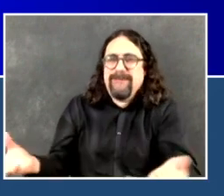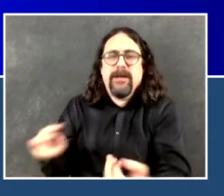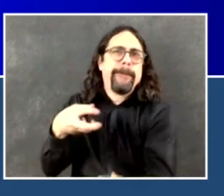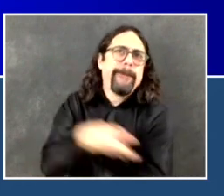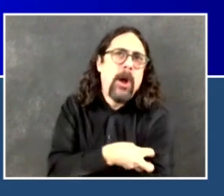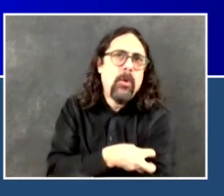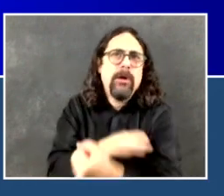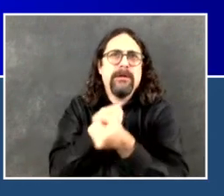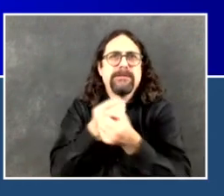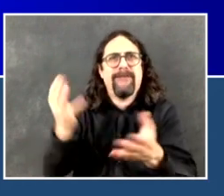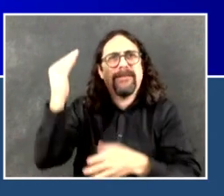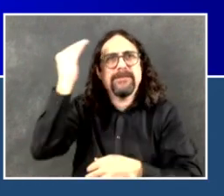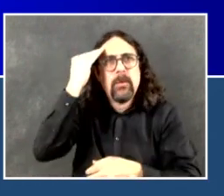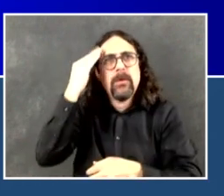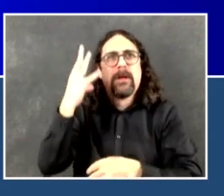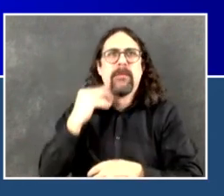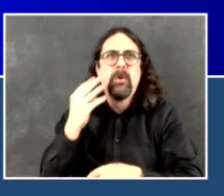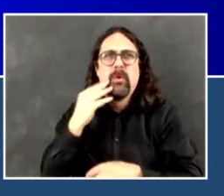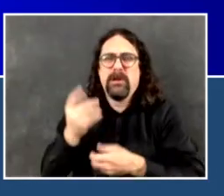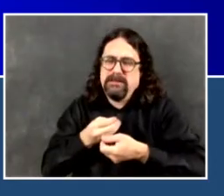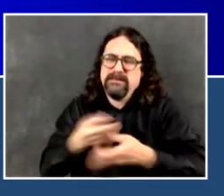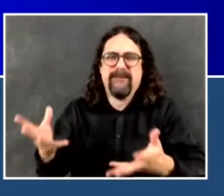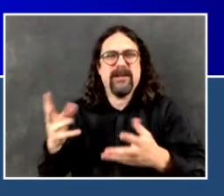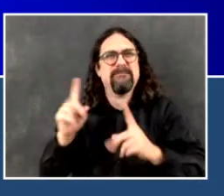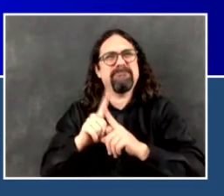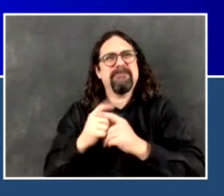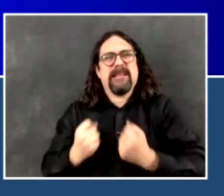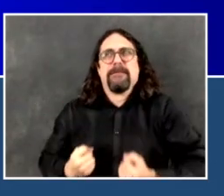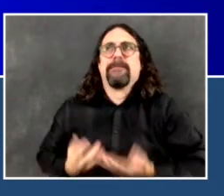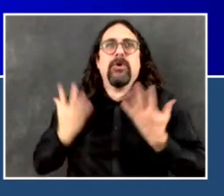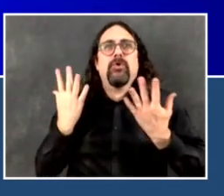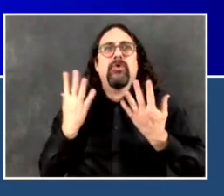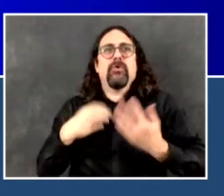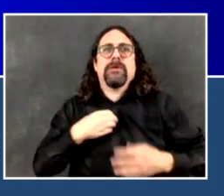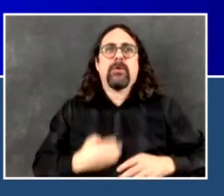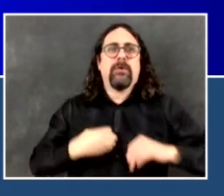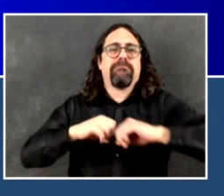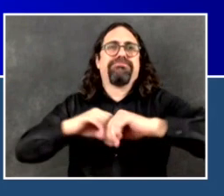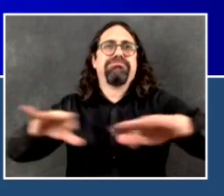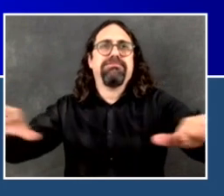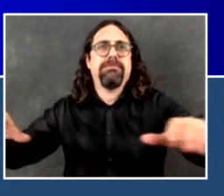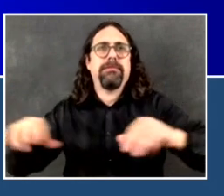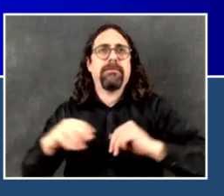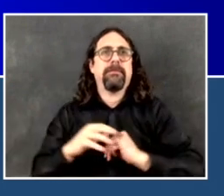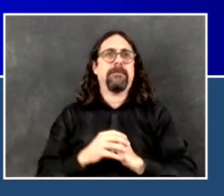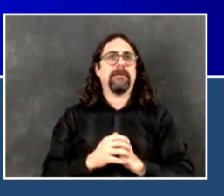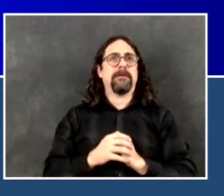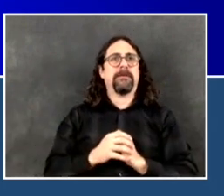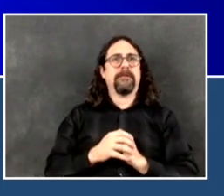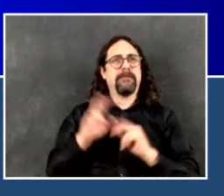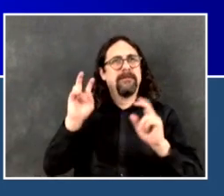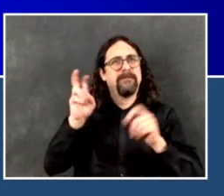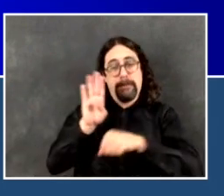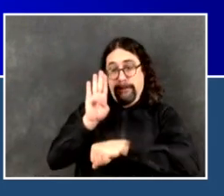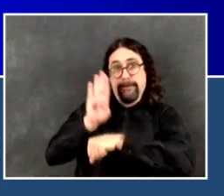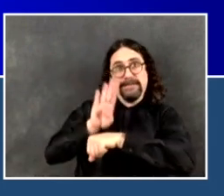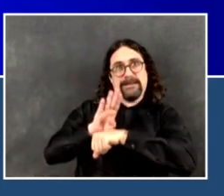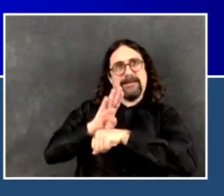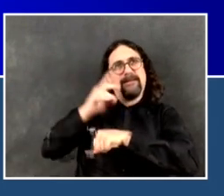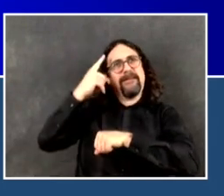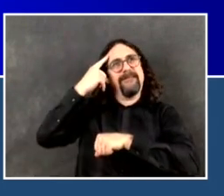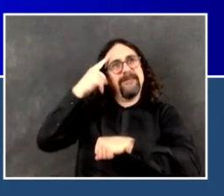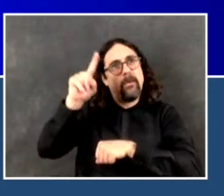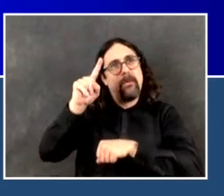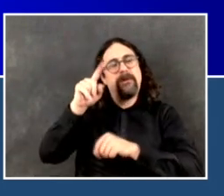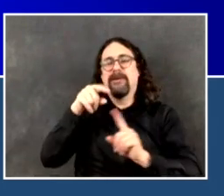we take our New York City businesses and make them agents of positive change in our city? And she has proven it over and over again that